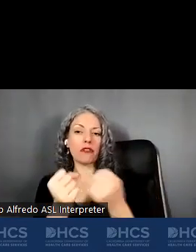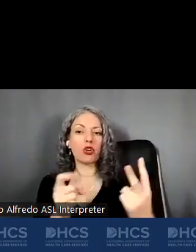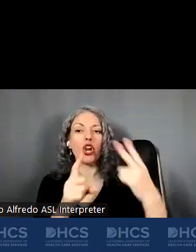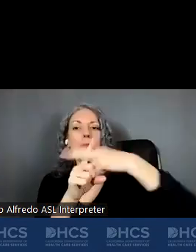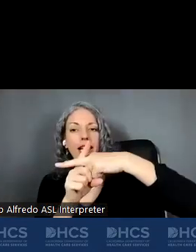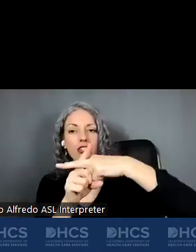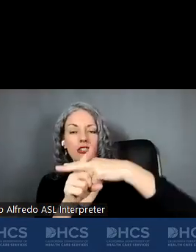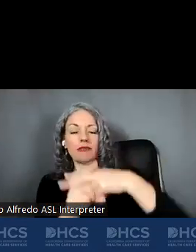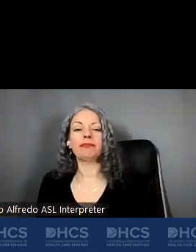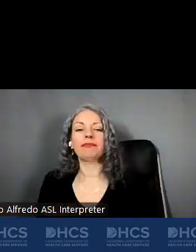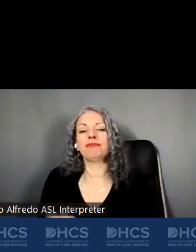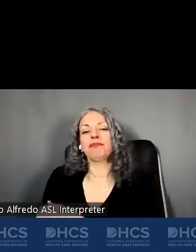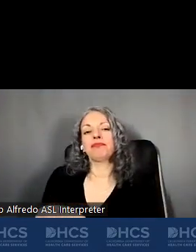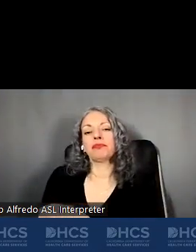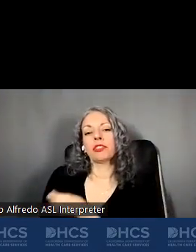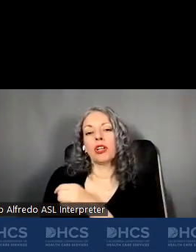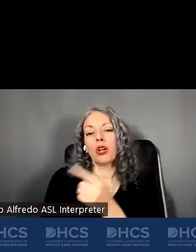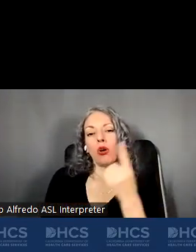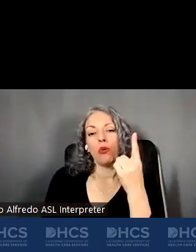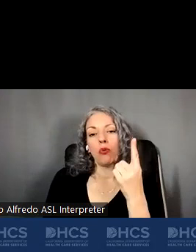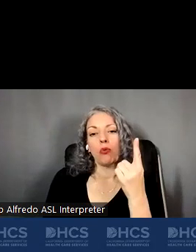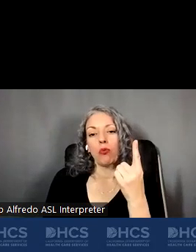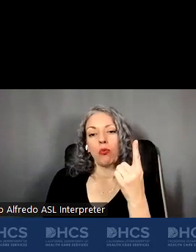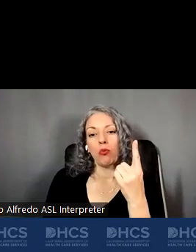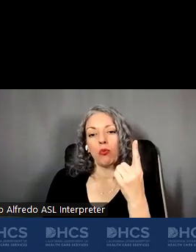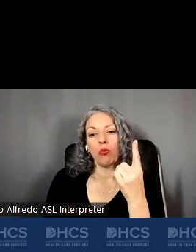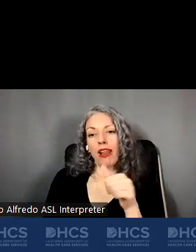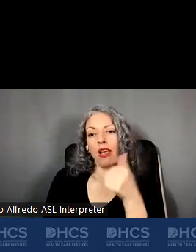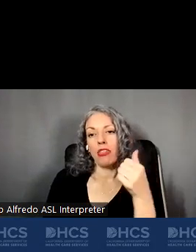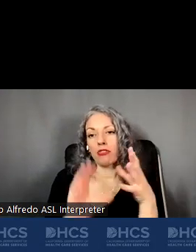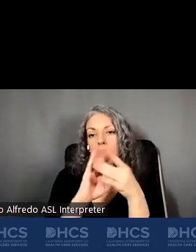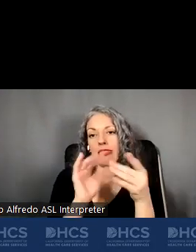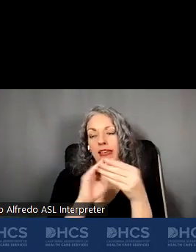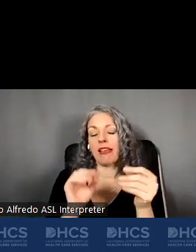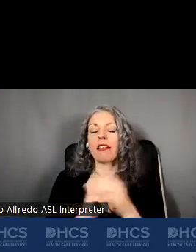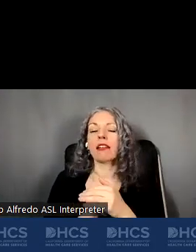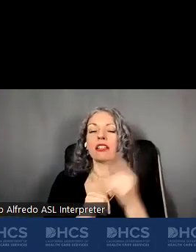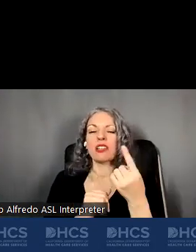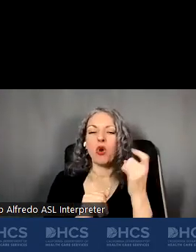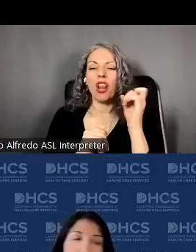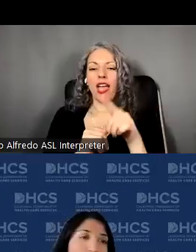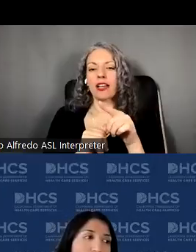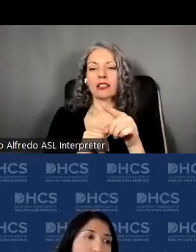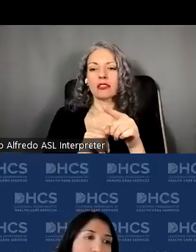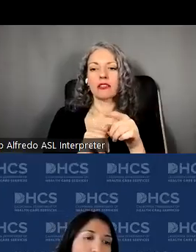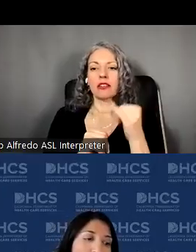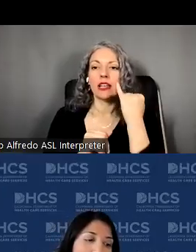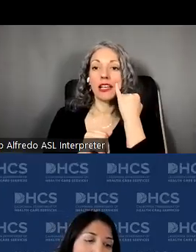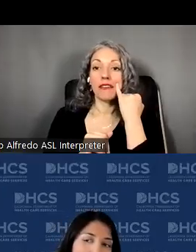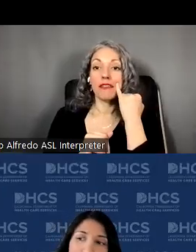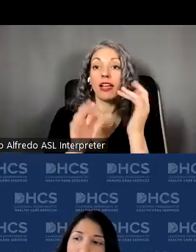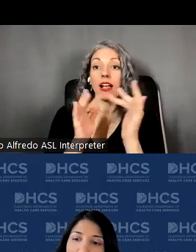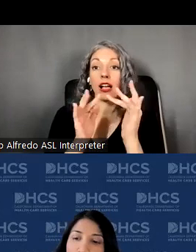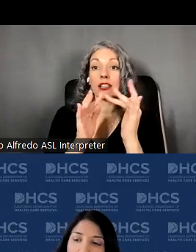Right. And then Susan, I just wanted to note just one other thing. Somebody asked the question of whether, if they reach out to the